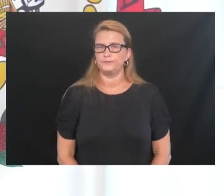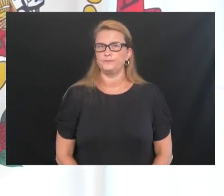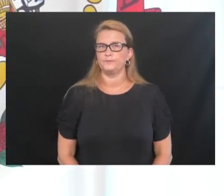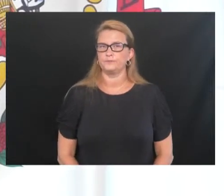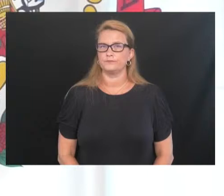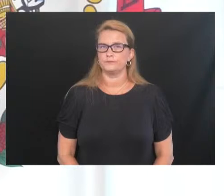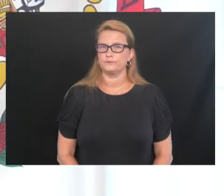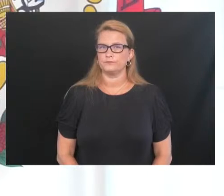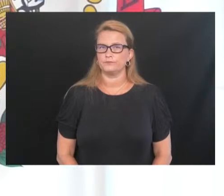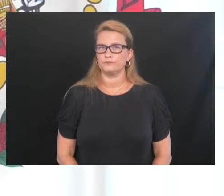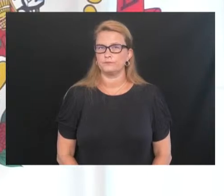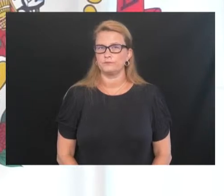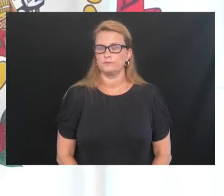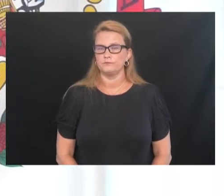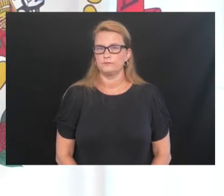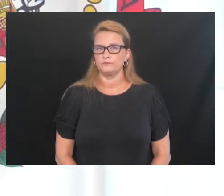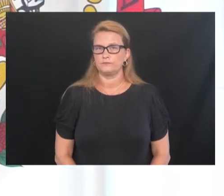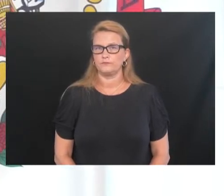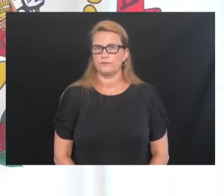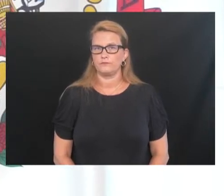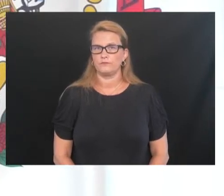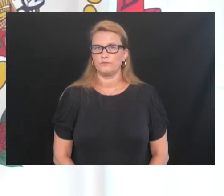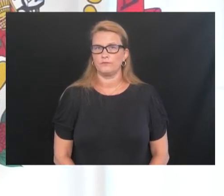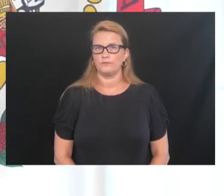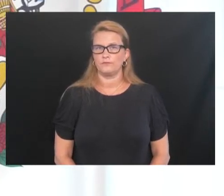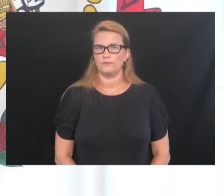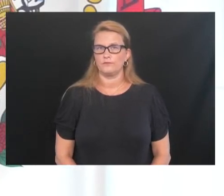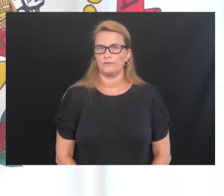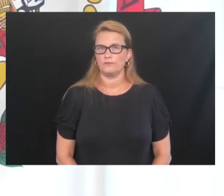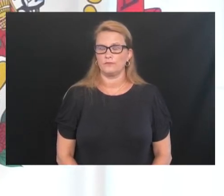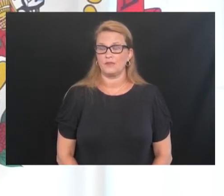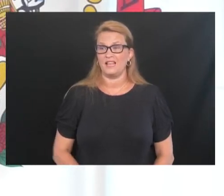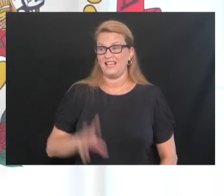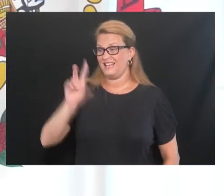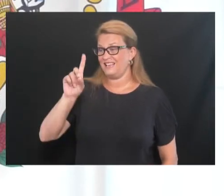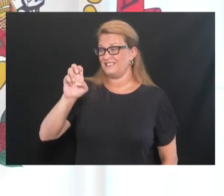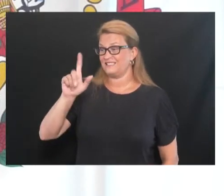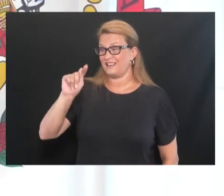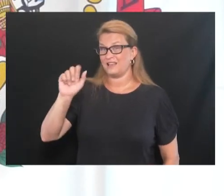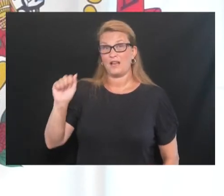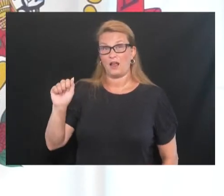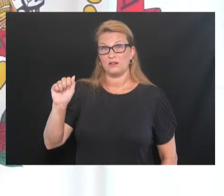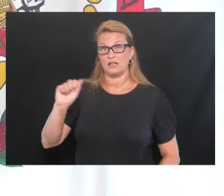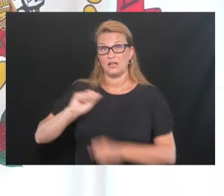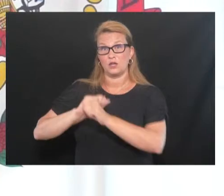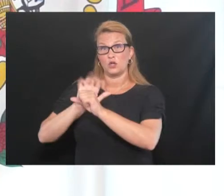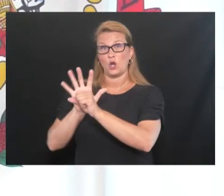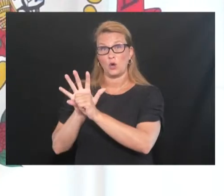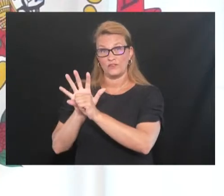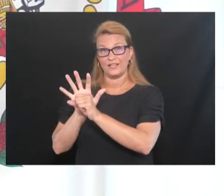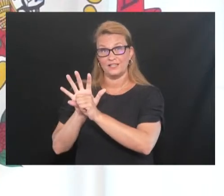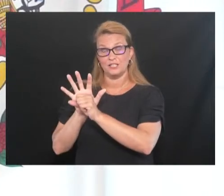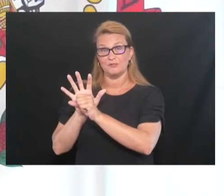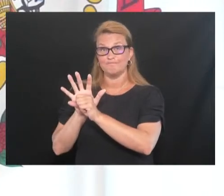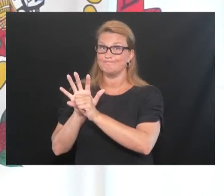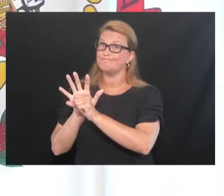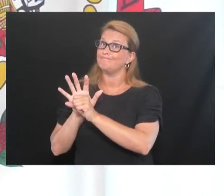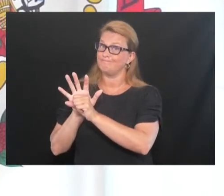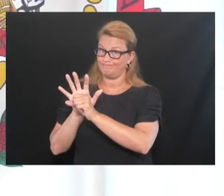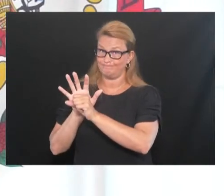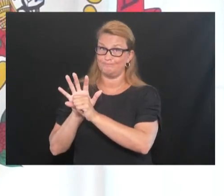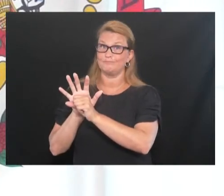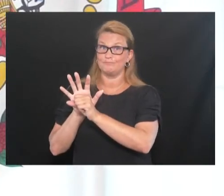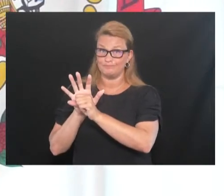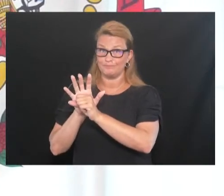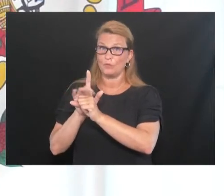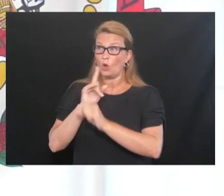There's no question in my mind that this Delta variant is absolutely something that we should be